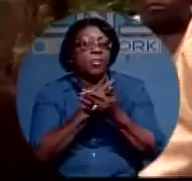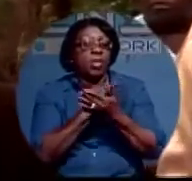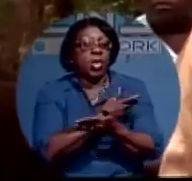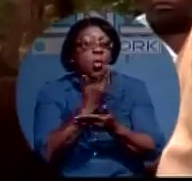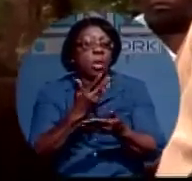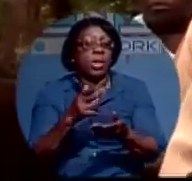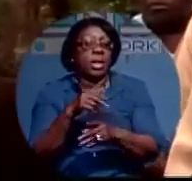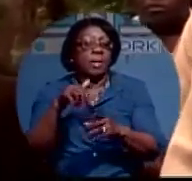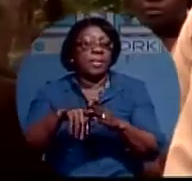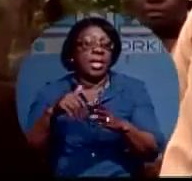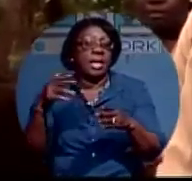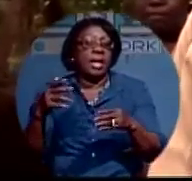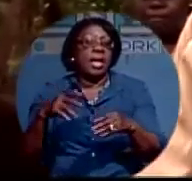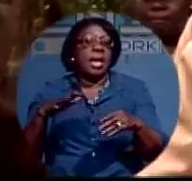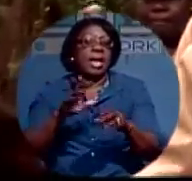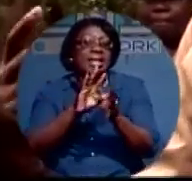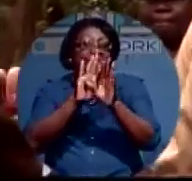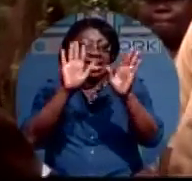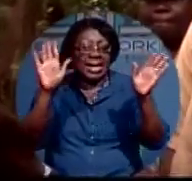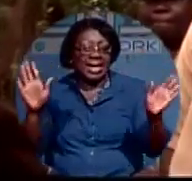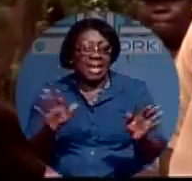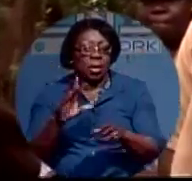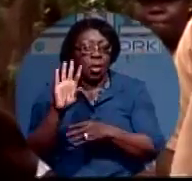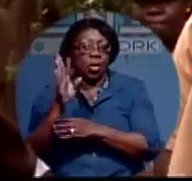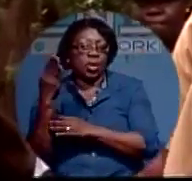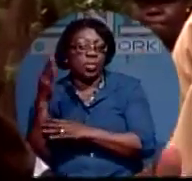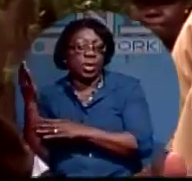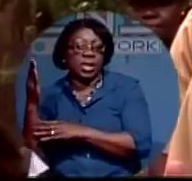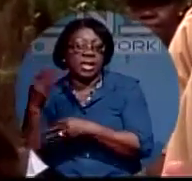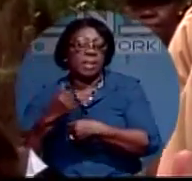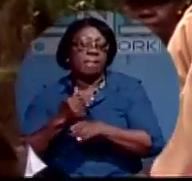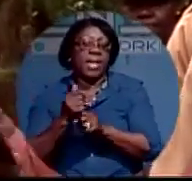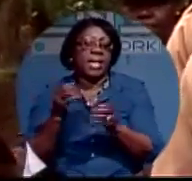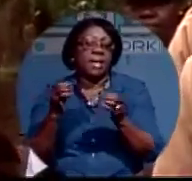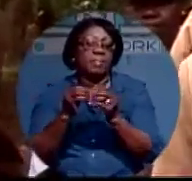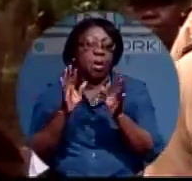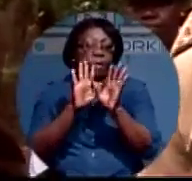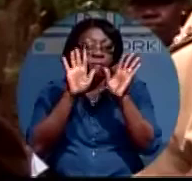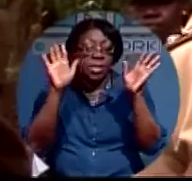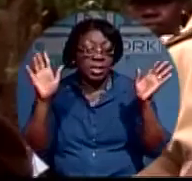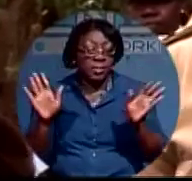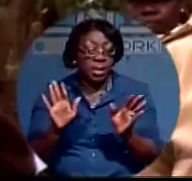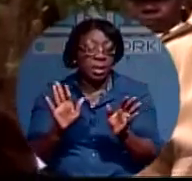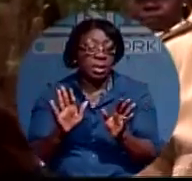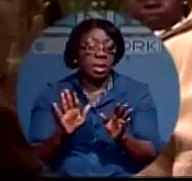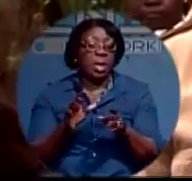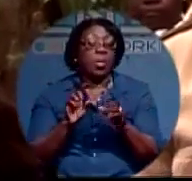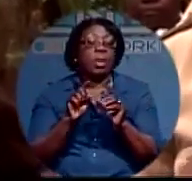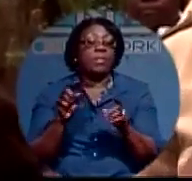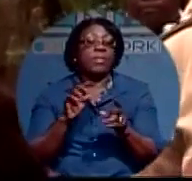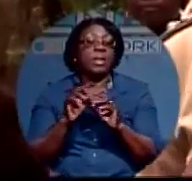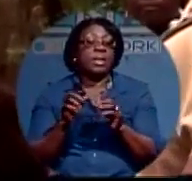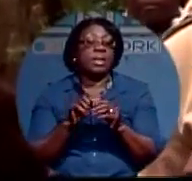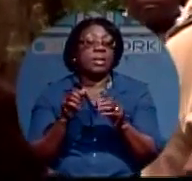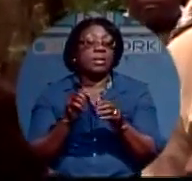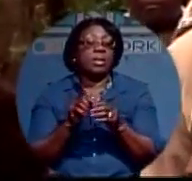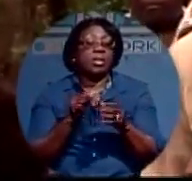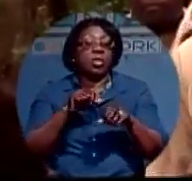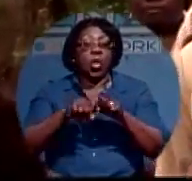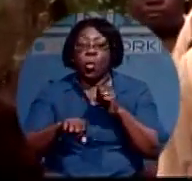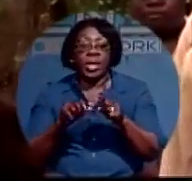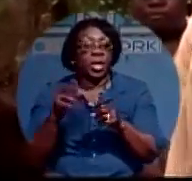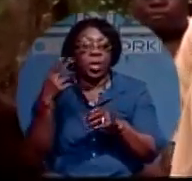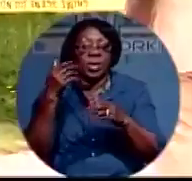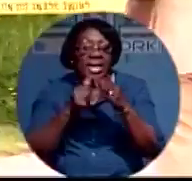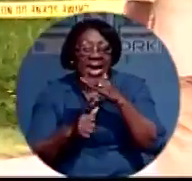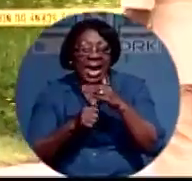will clear down these bushes, make it more visible, remove that opportunity where someone could commit their criminal activities, and we believe